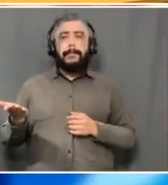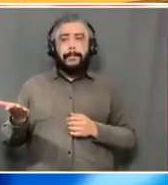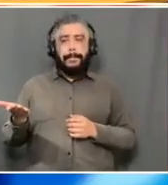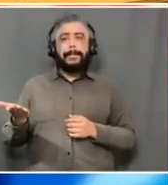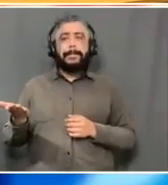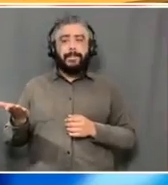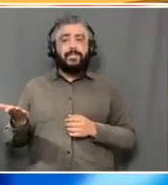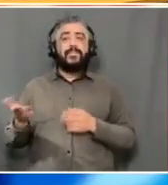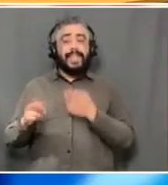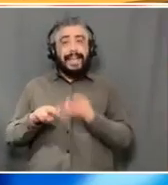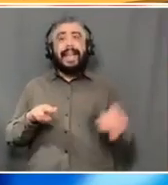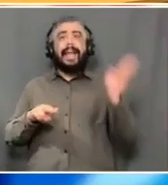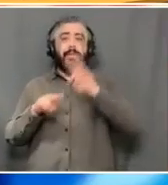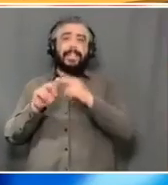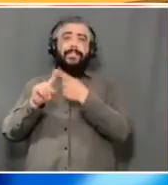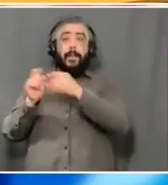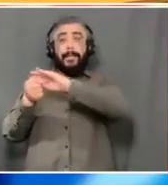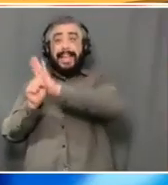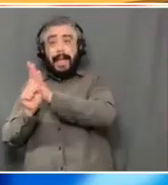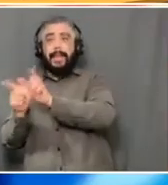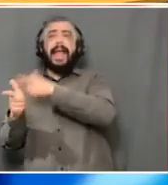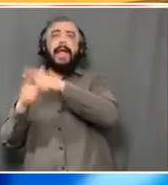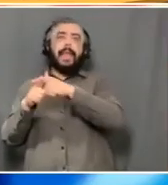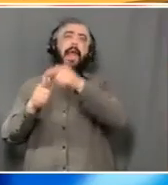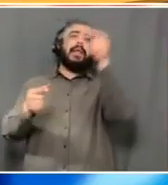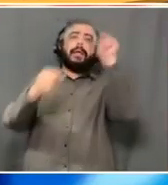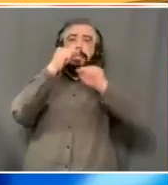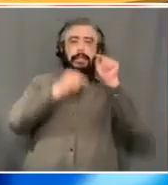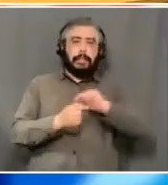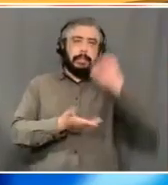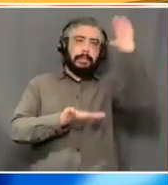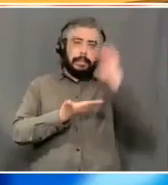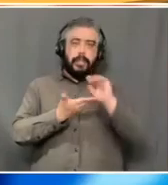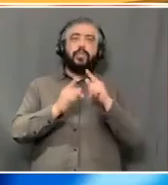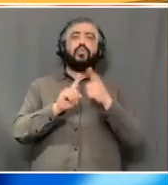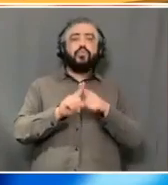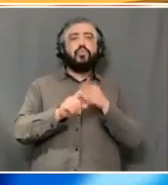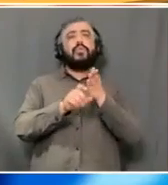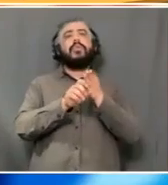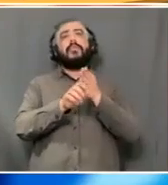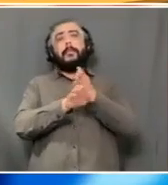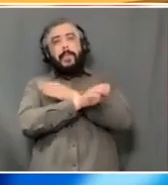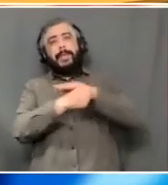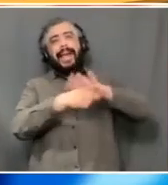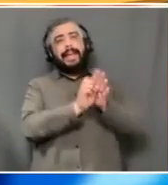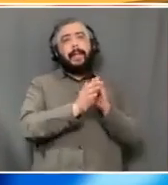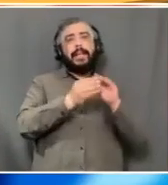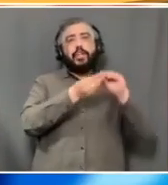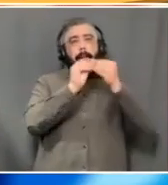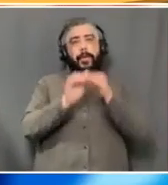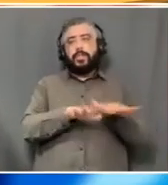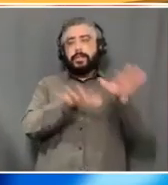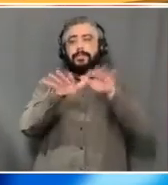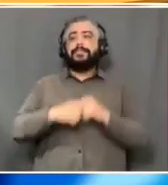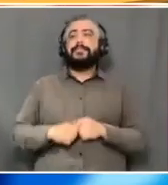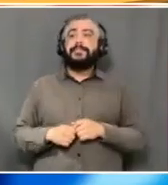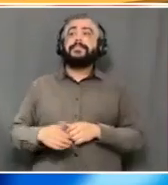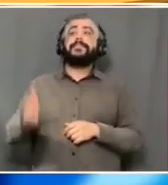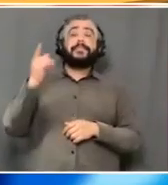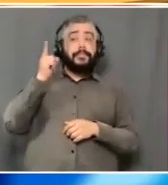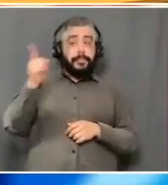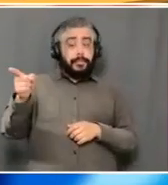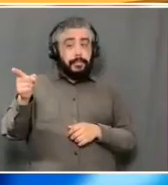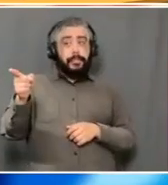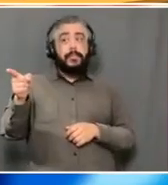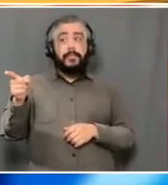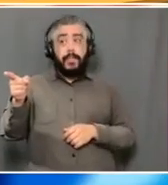increase through the pandemic years, and then a reversion back to pre-pandemic levels moving forward. Here